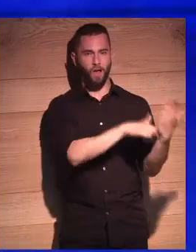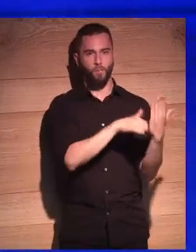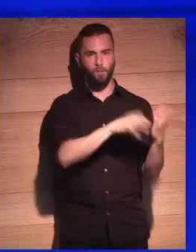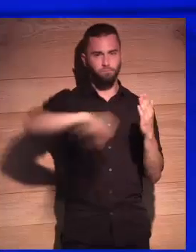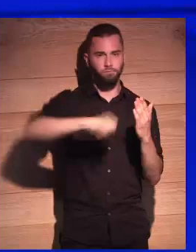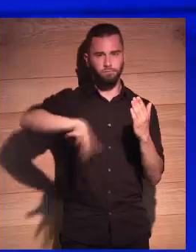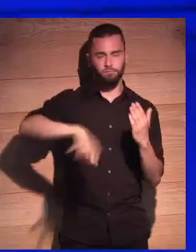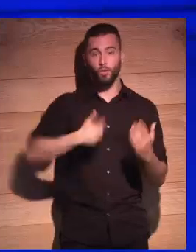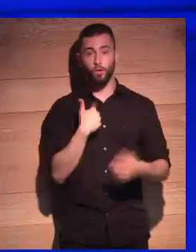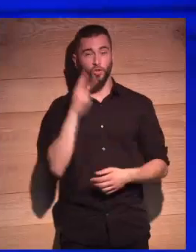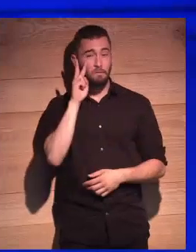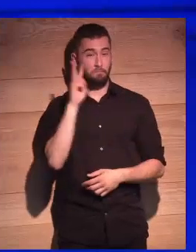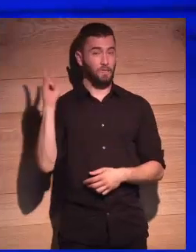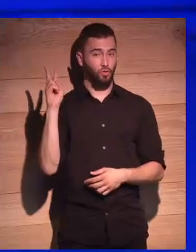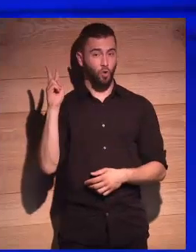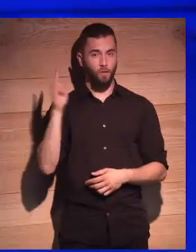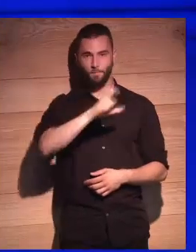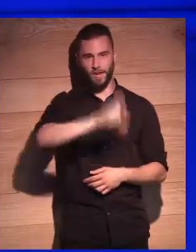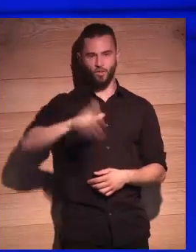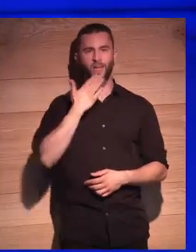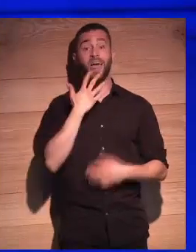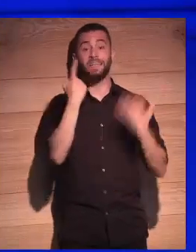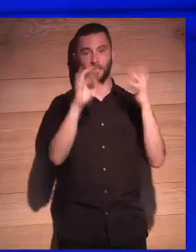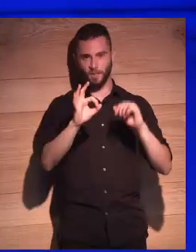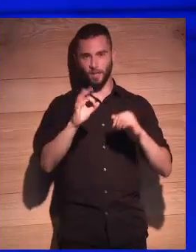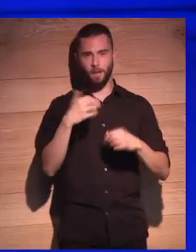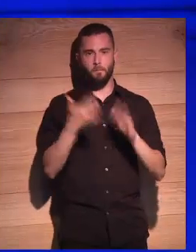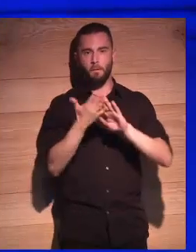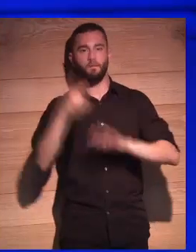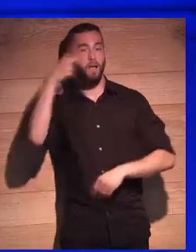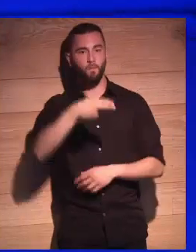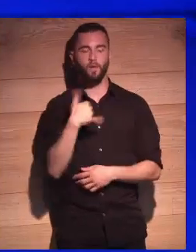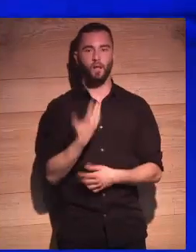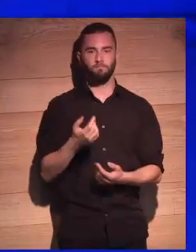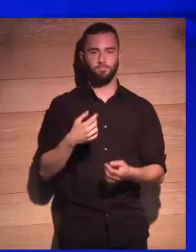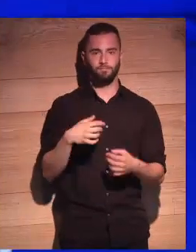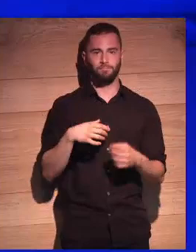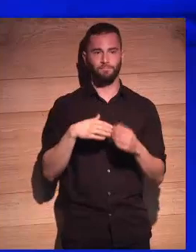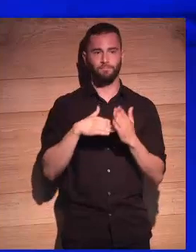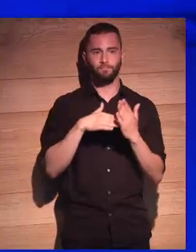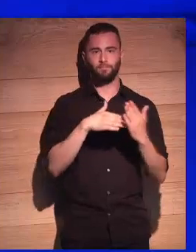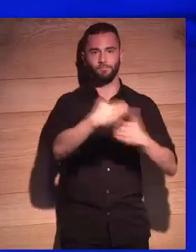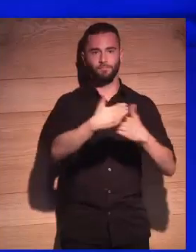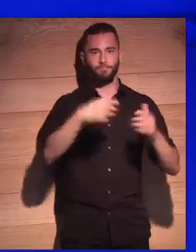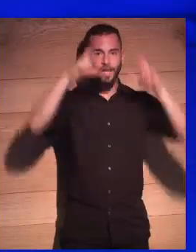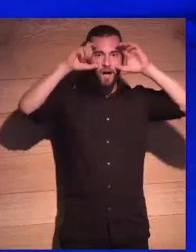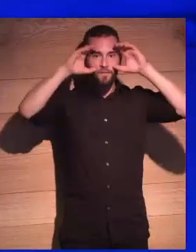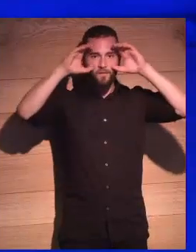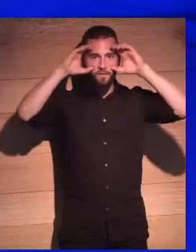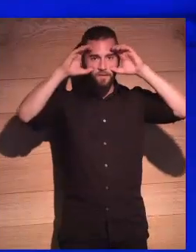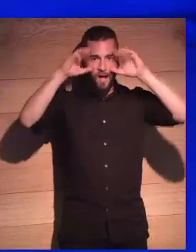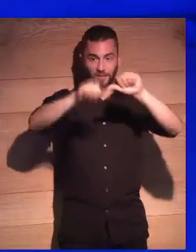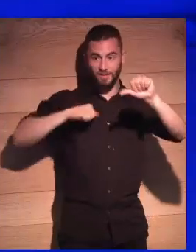of unloading a truck, and I saw that 60-year people about to retire that had never touched a